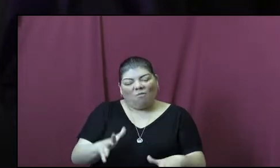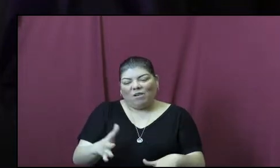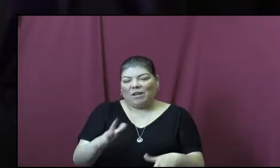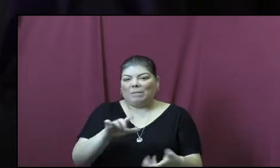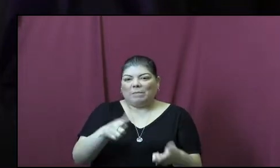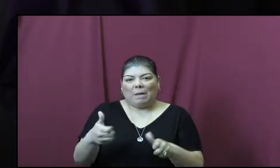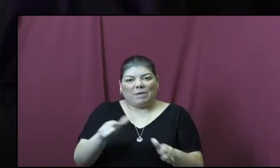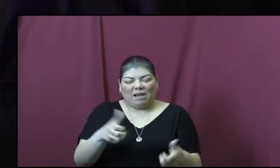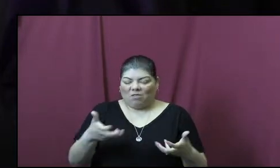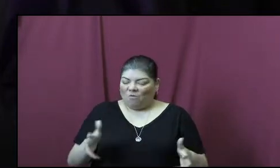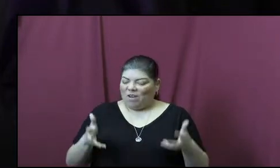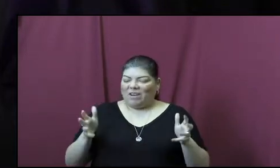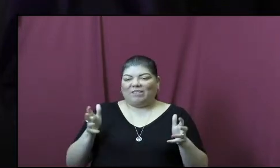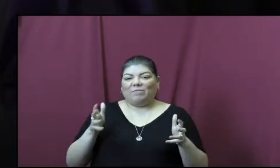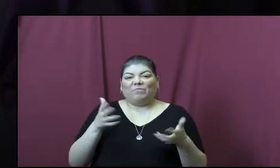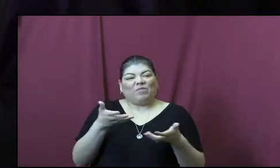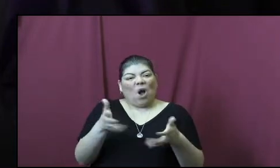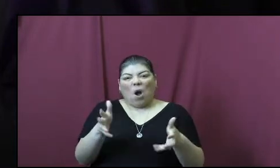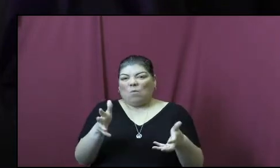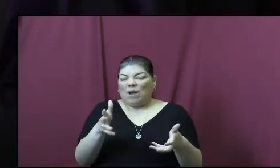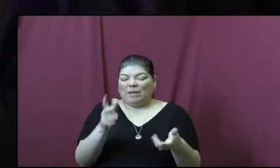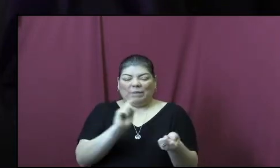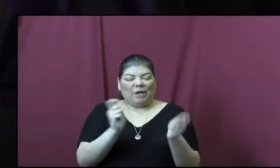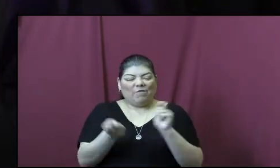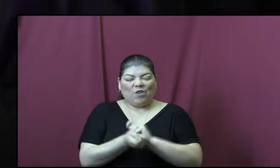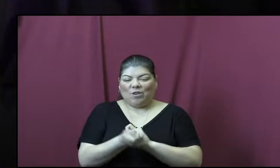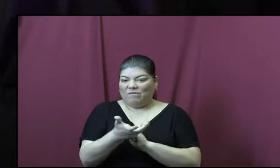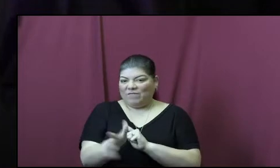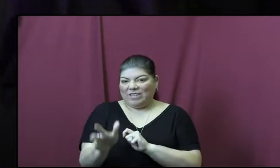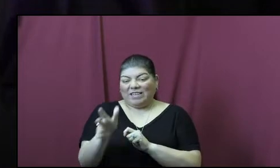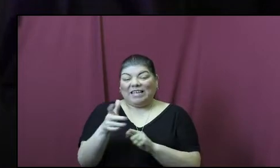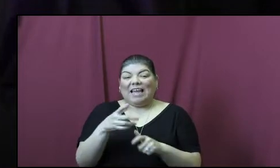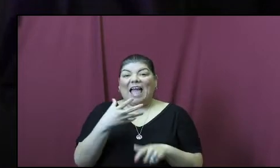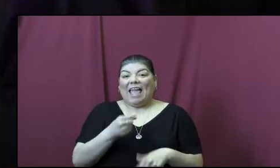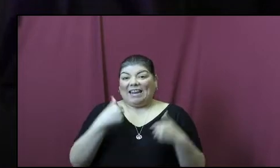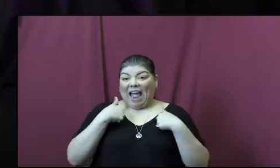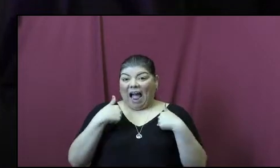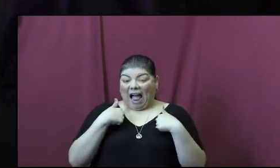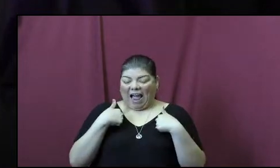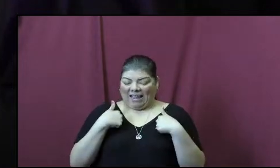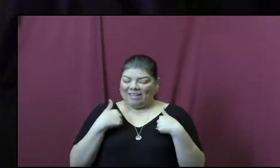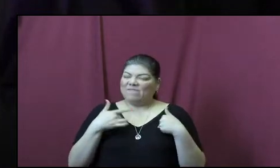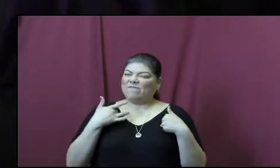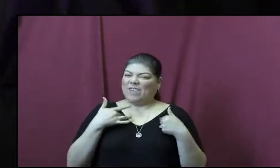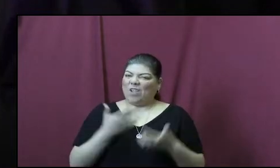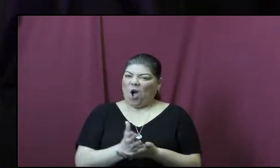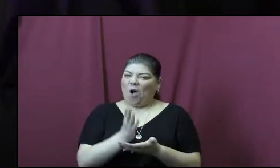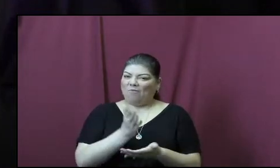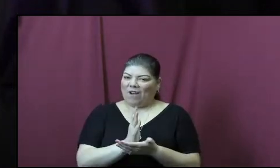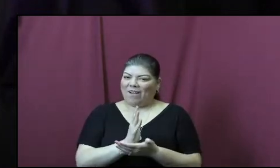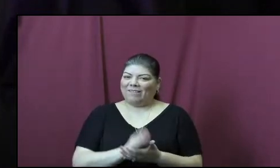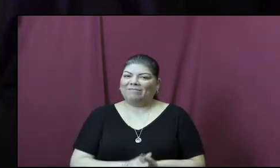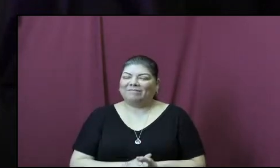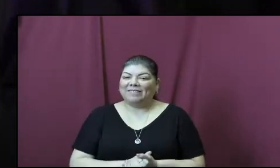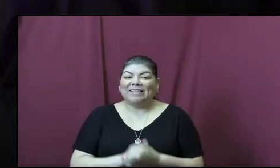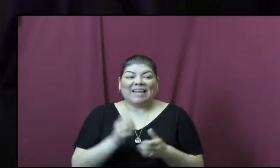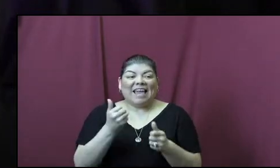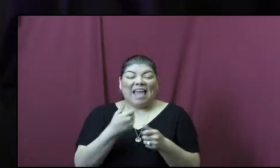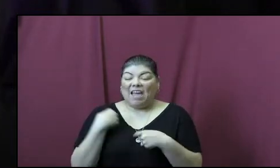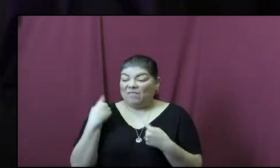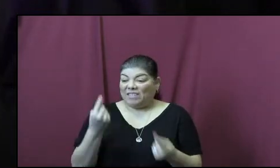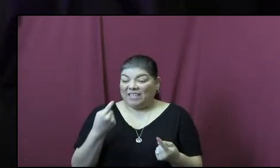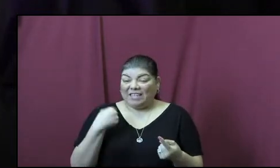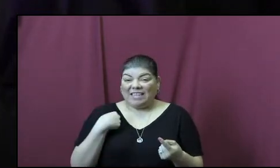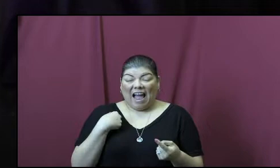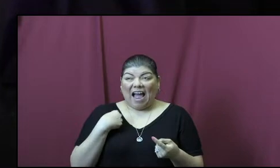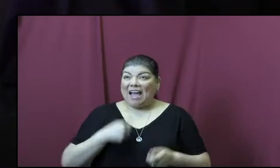been baptized, already been converted, and I feel all right. Ever